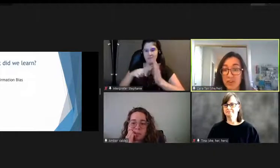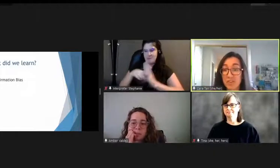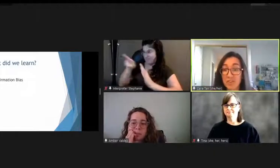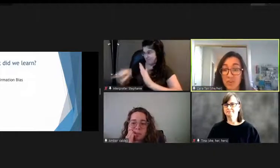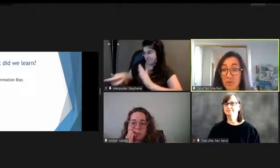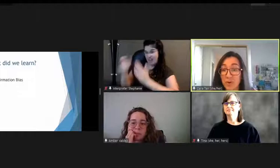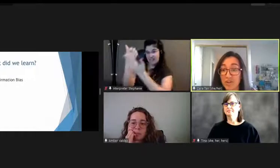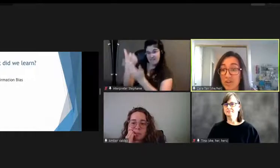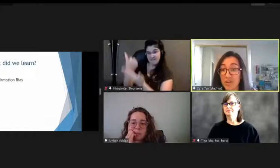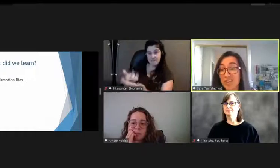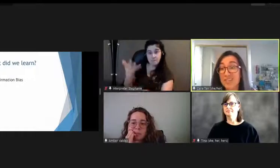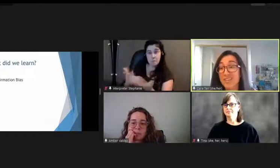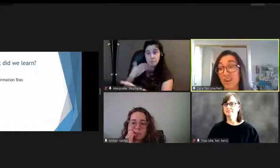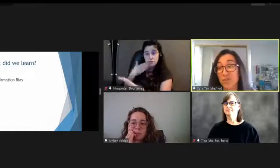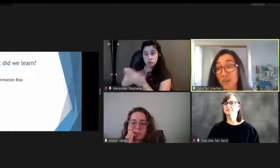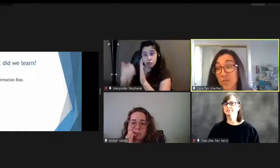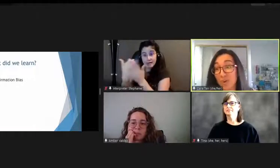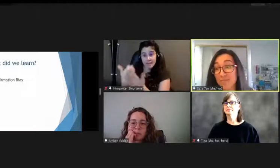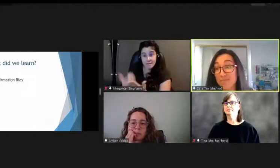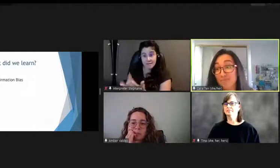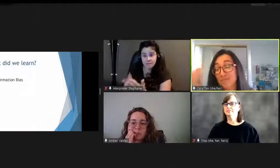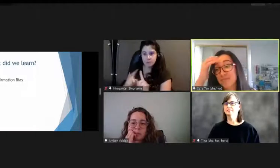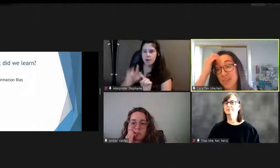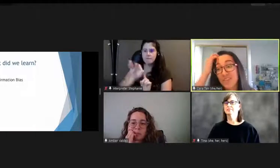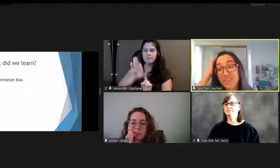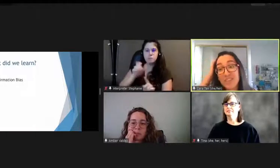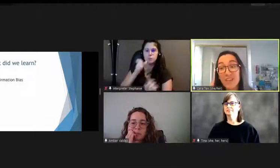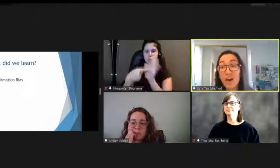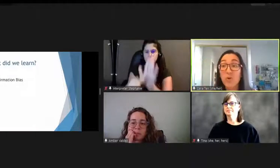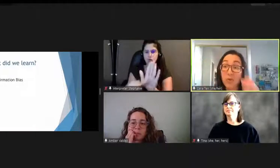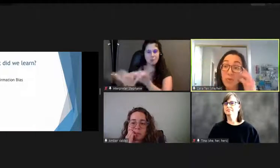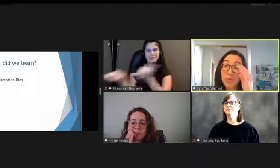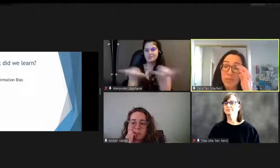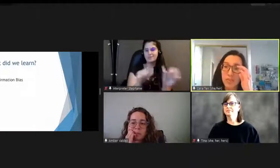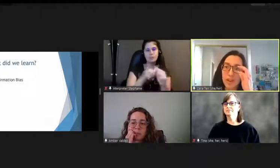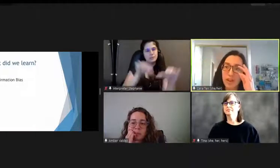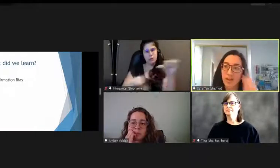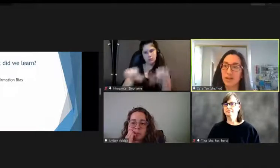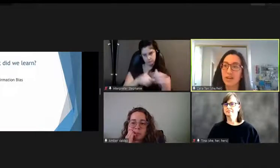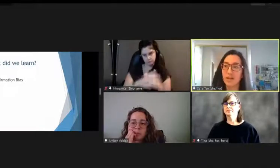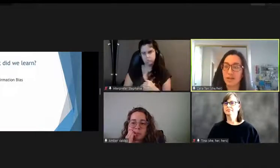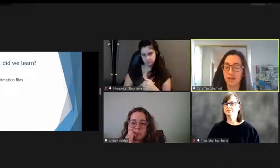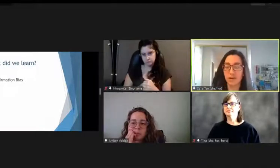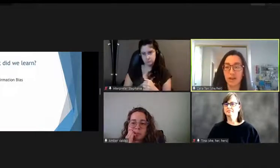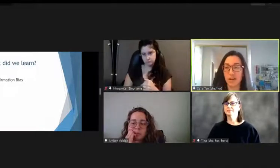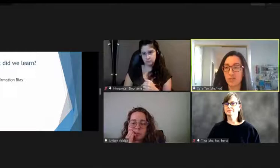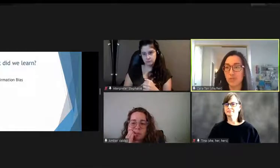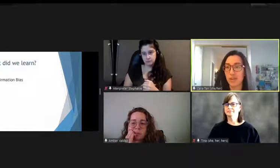So Chris, it's a good point. It is an echo chamber. And this is how problems like